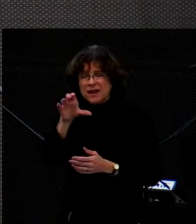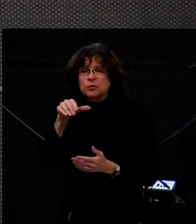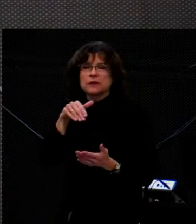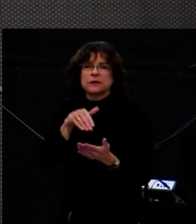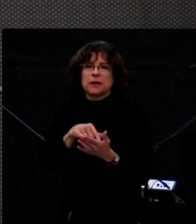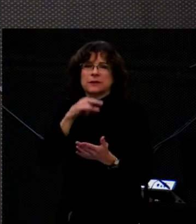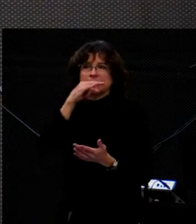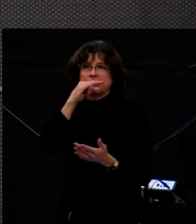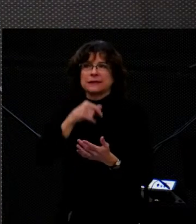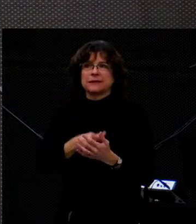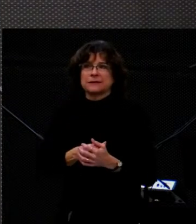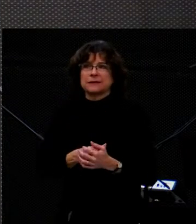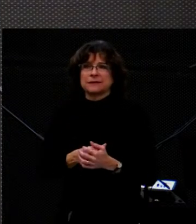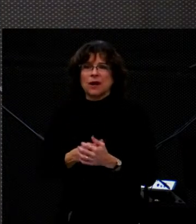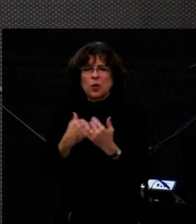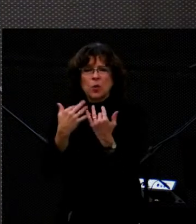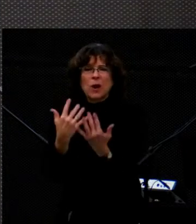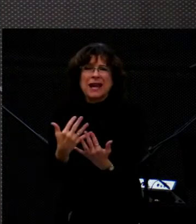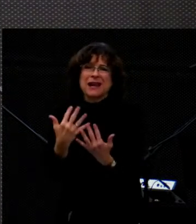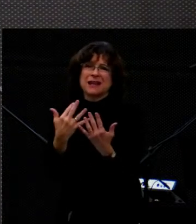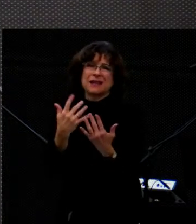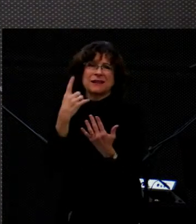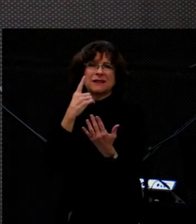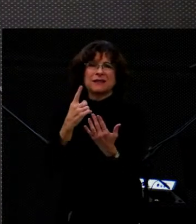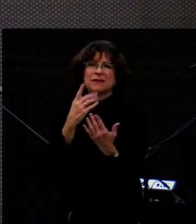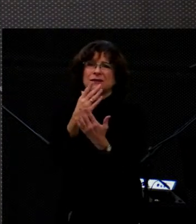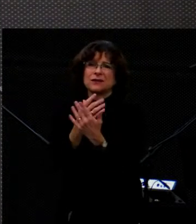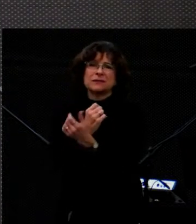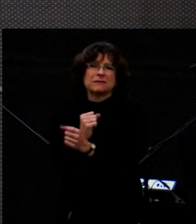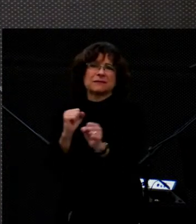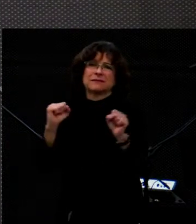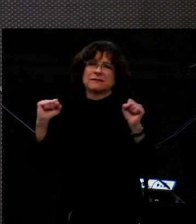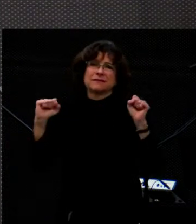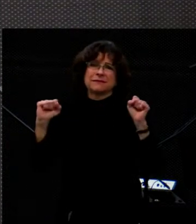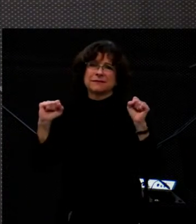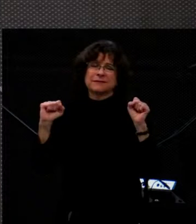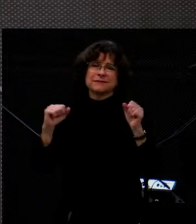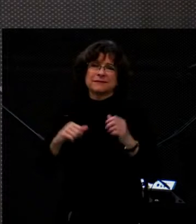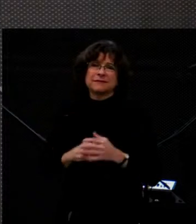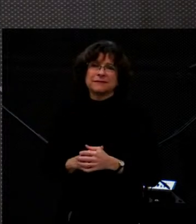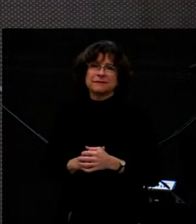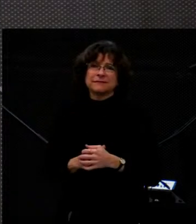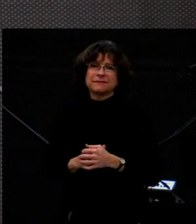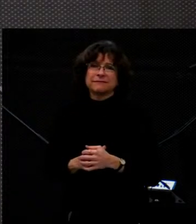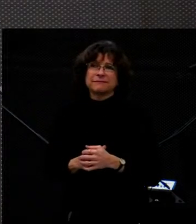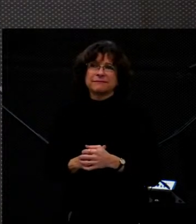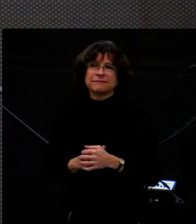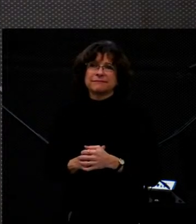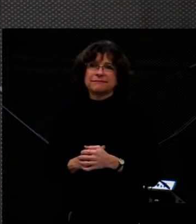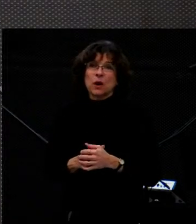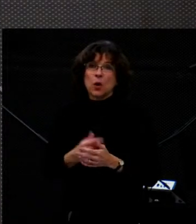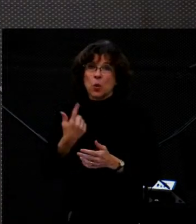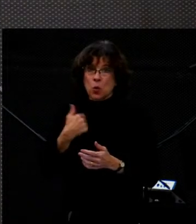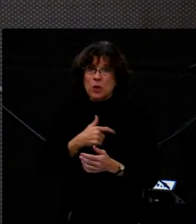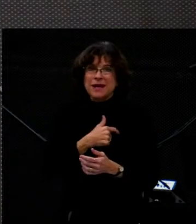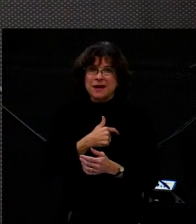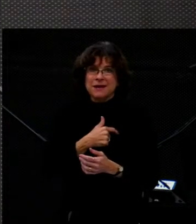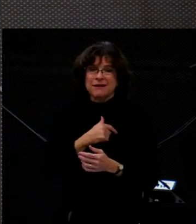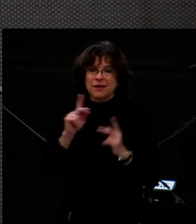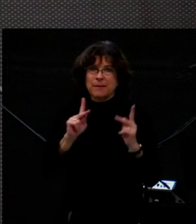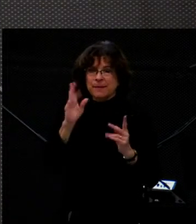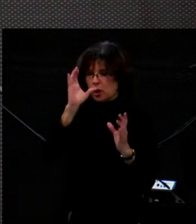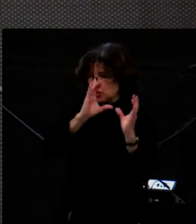100,000 kids are waiting for a search party. We are that search party.